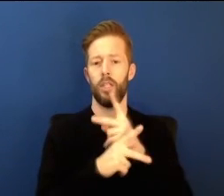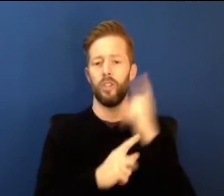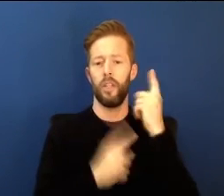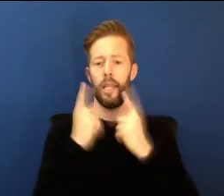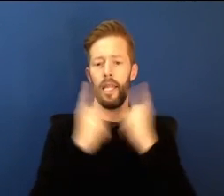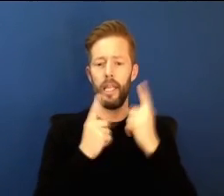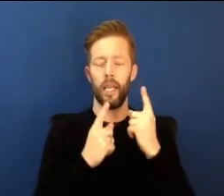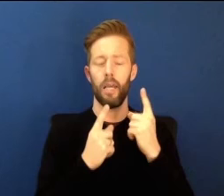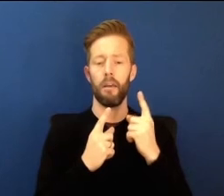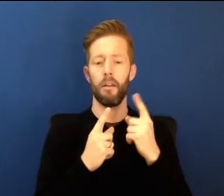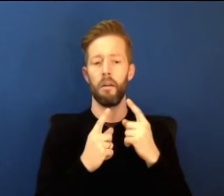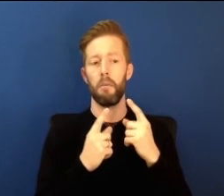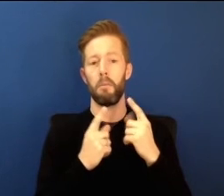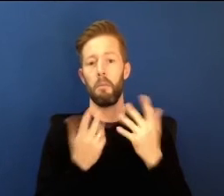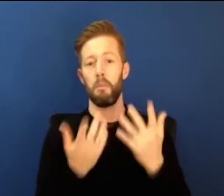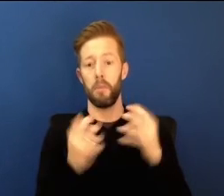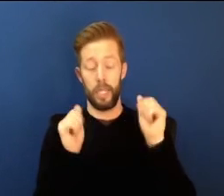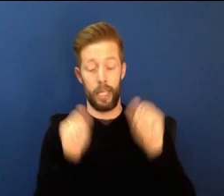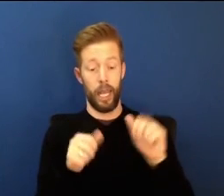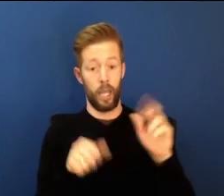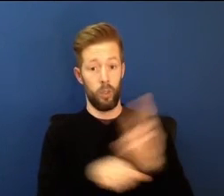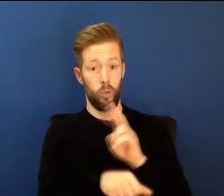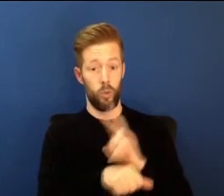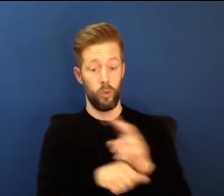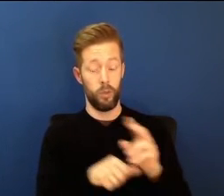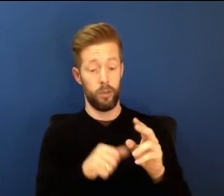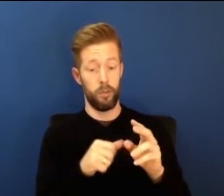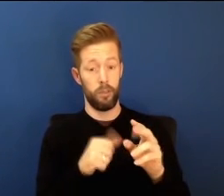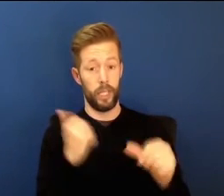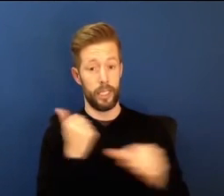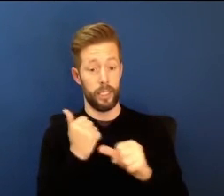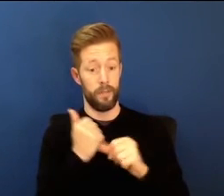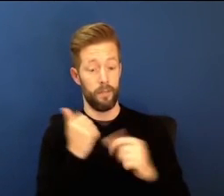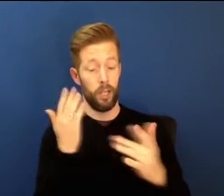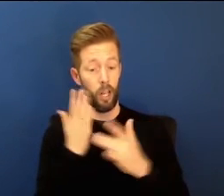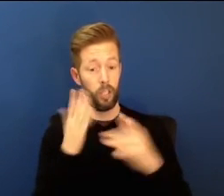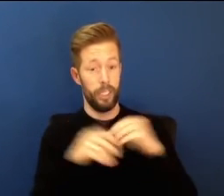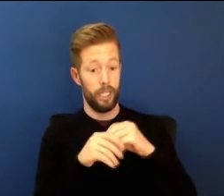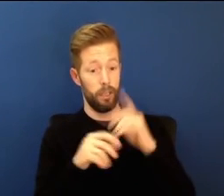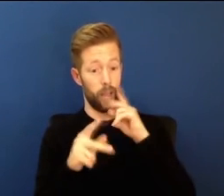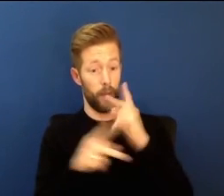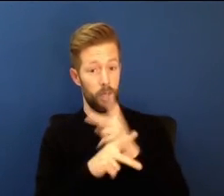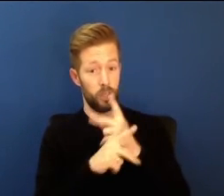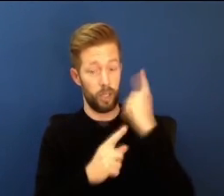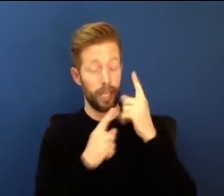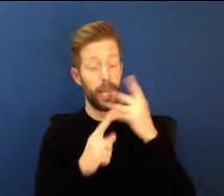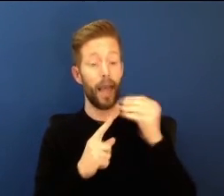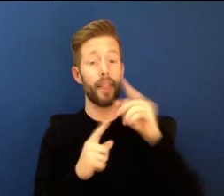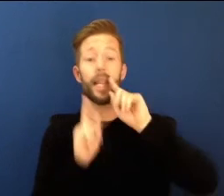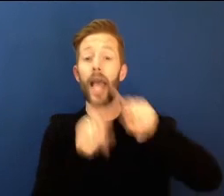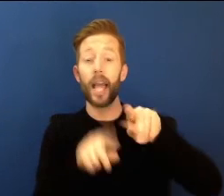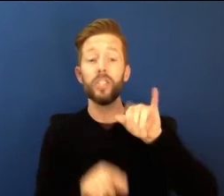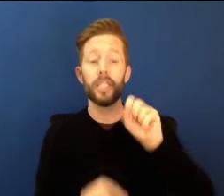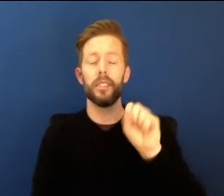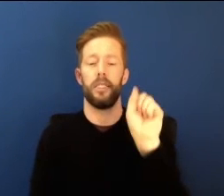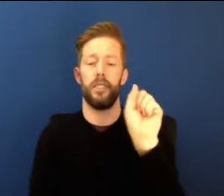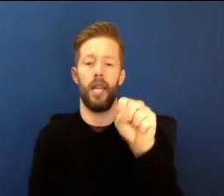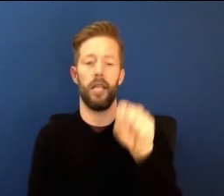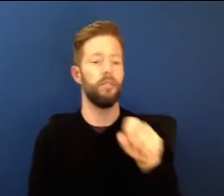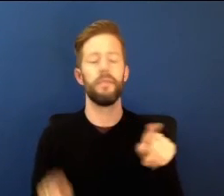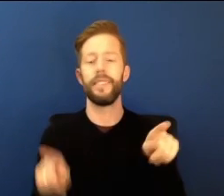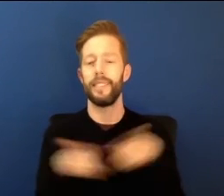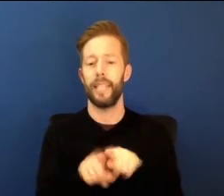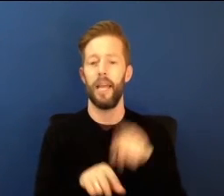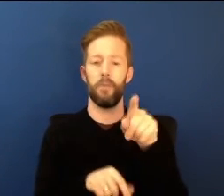computational thinking, and whether you can use assistive technology in computational thinking. And I think the answer to that